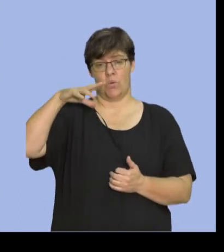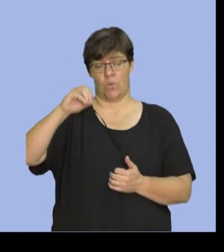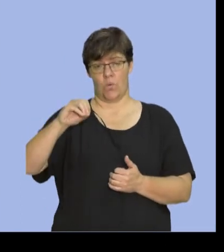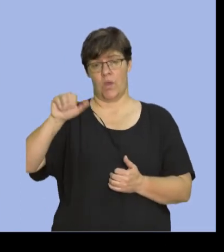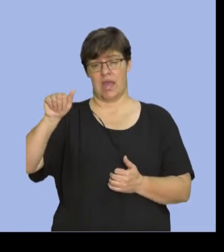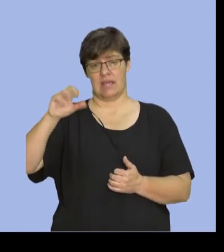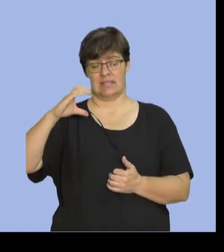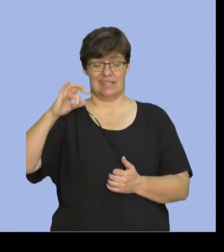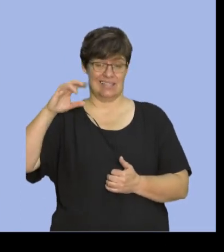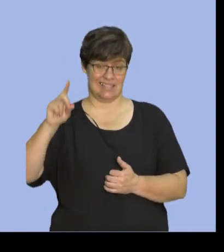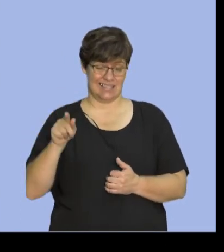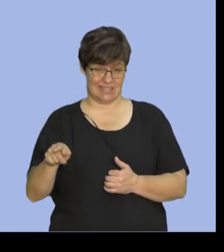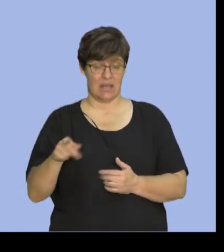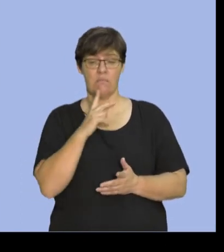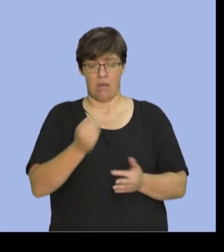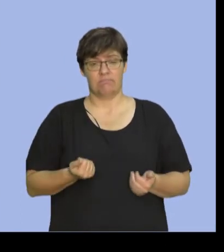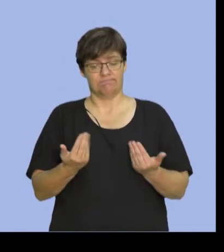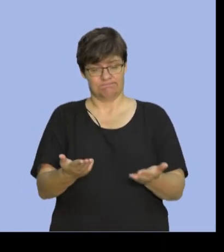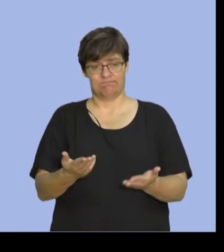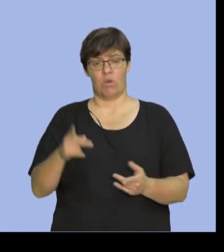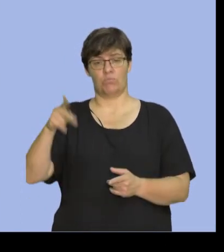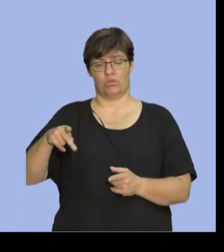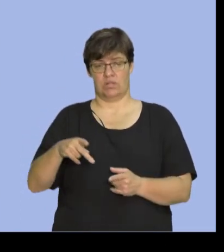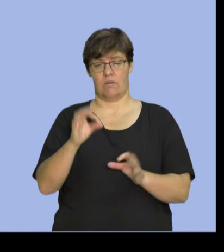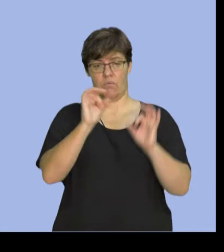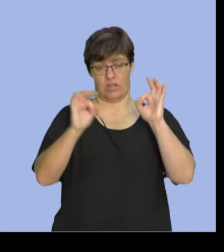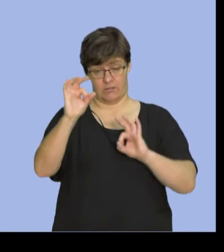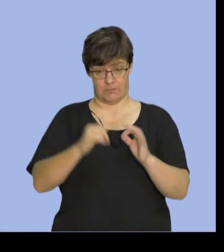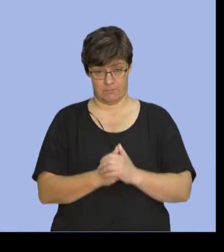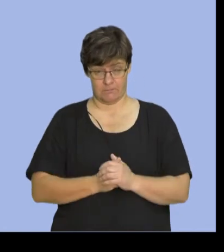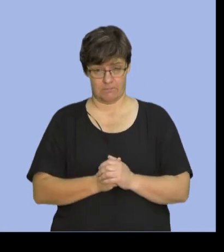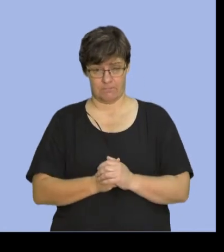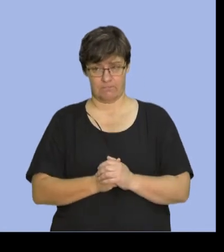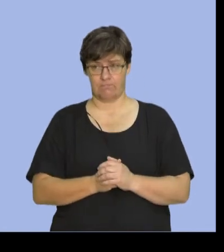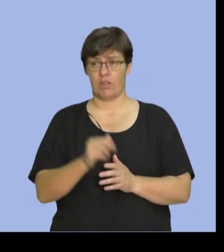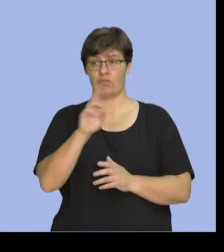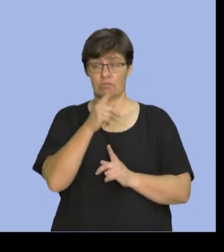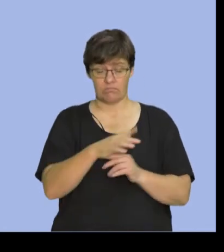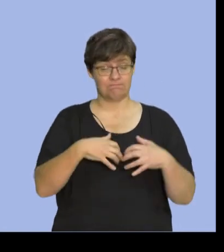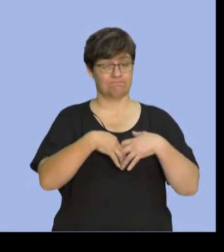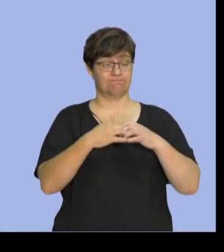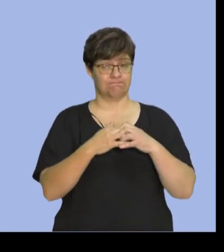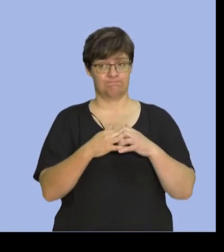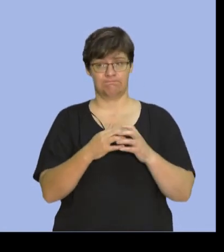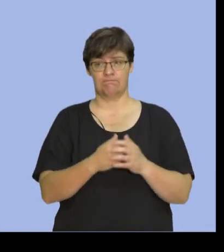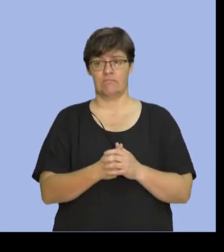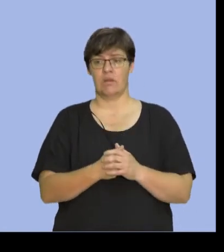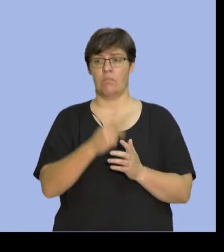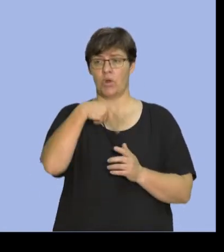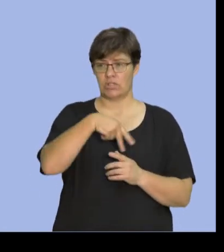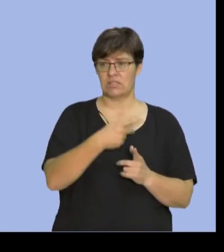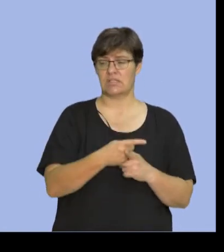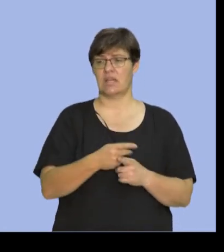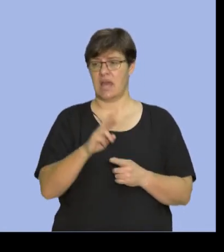now becomes a protein molecule. So the ribosomes are made up of ribosomal proteins and